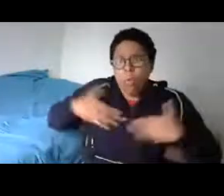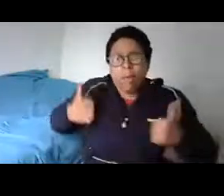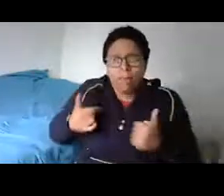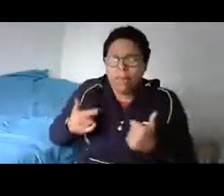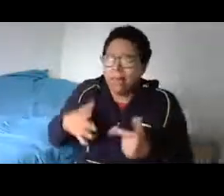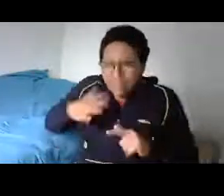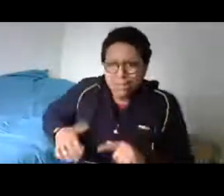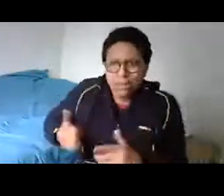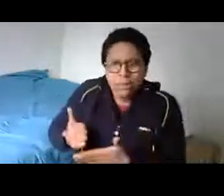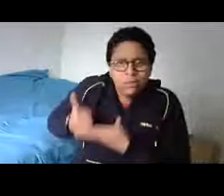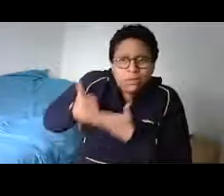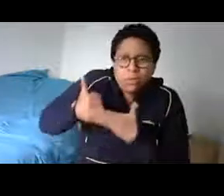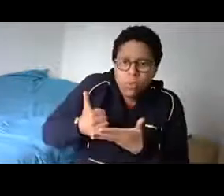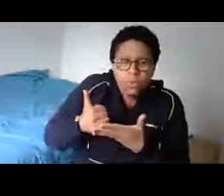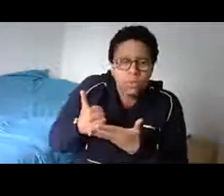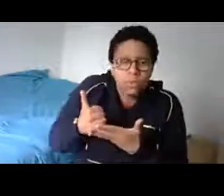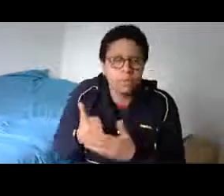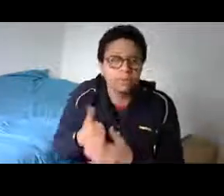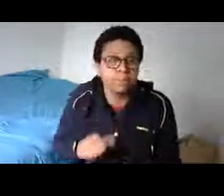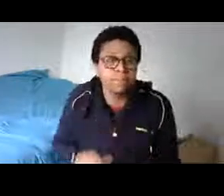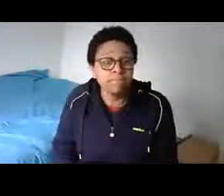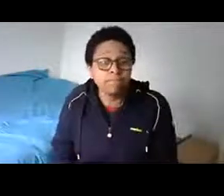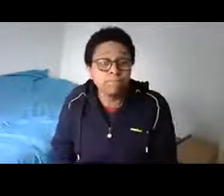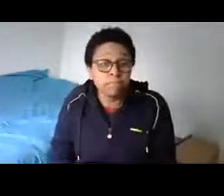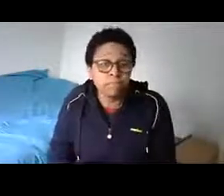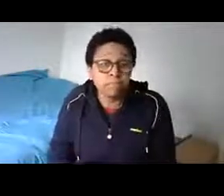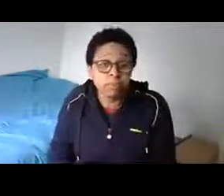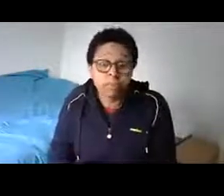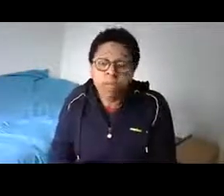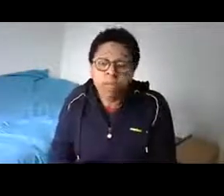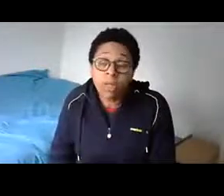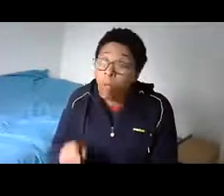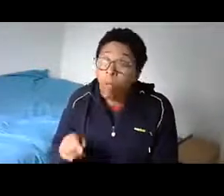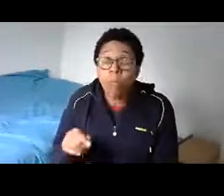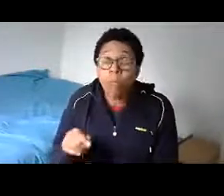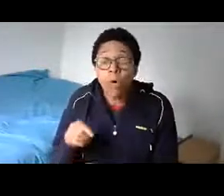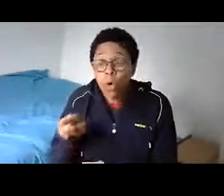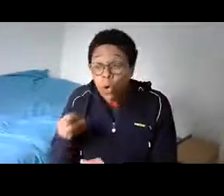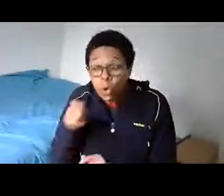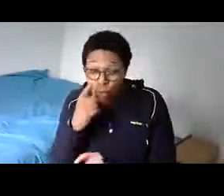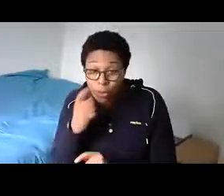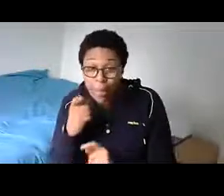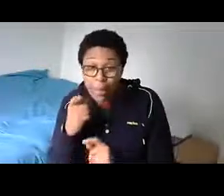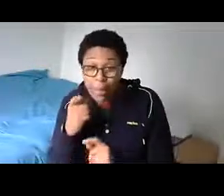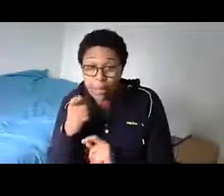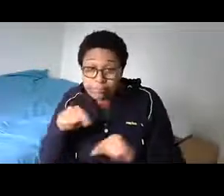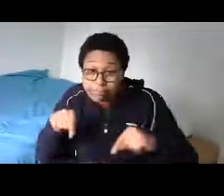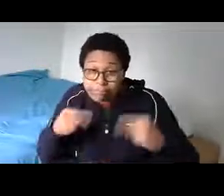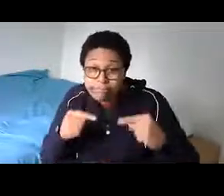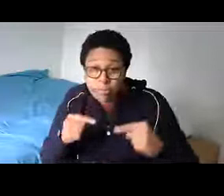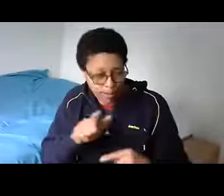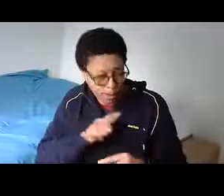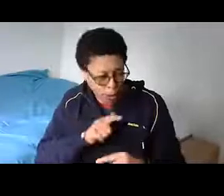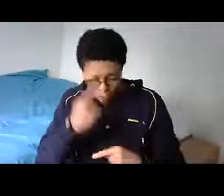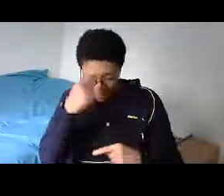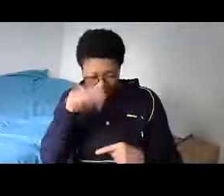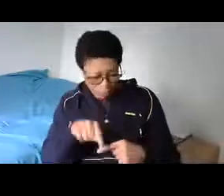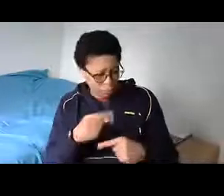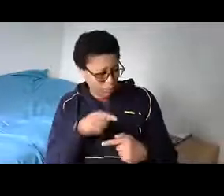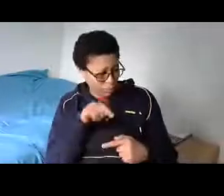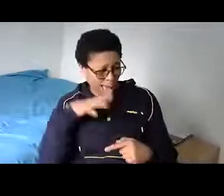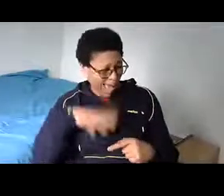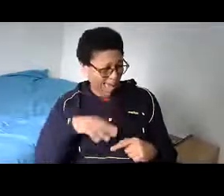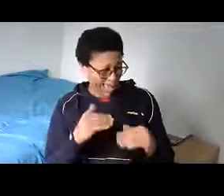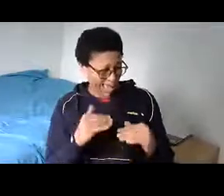needs having impact on important areas of life which are set out in law, so they could look at